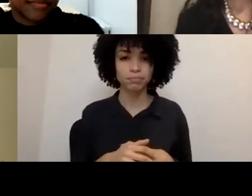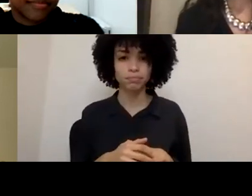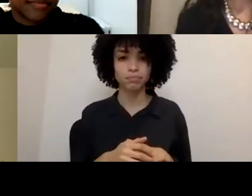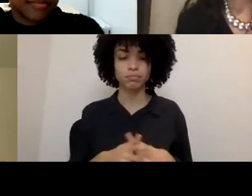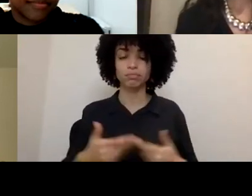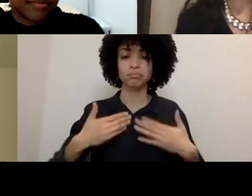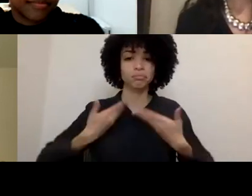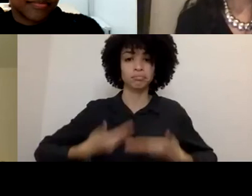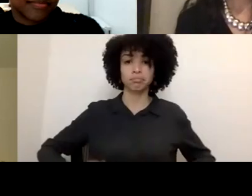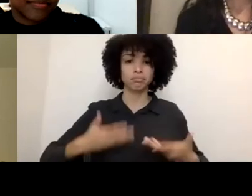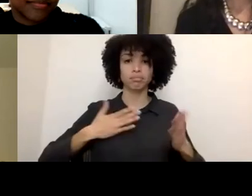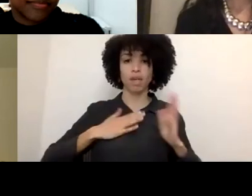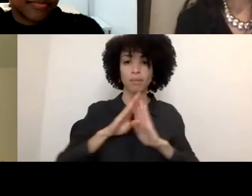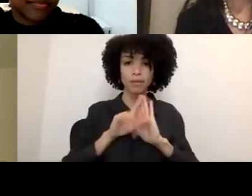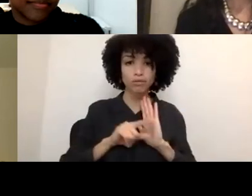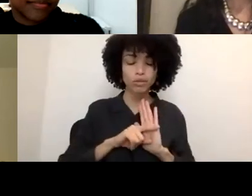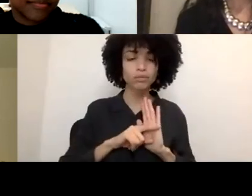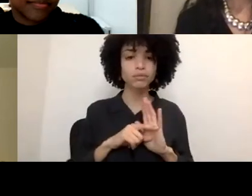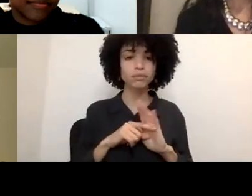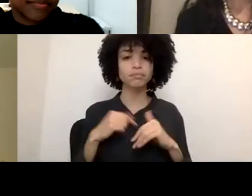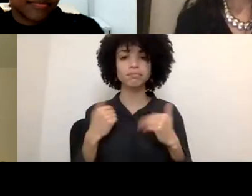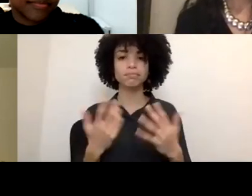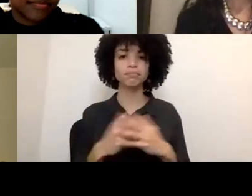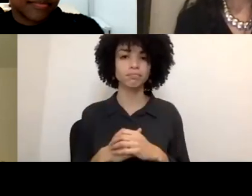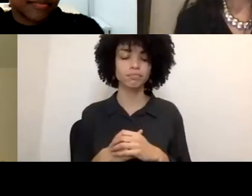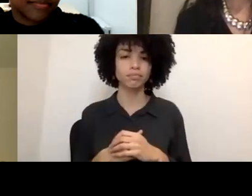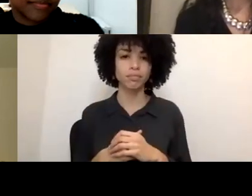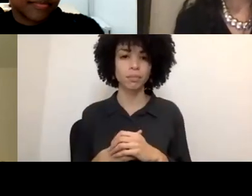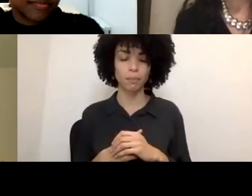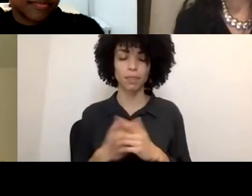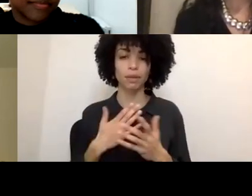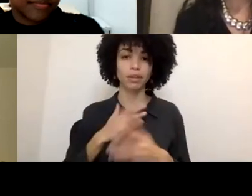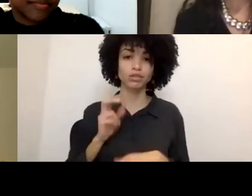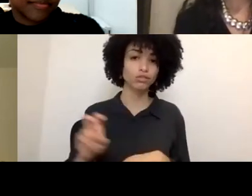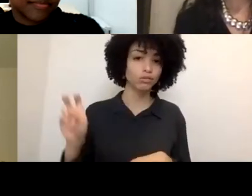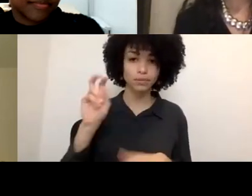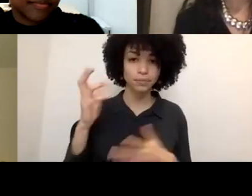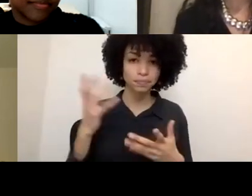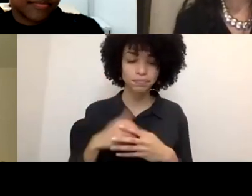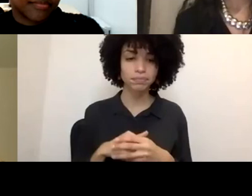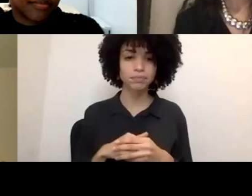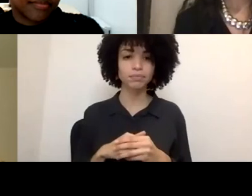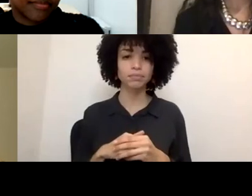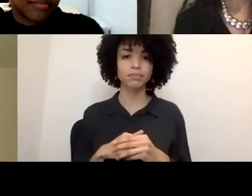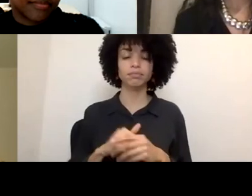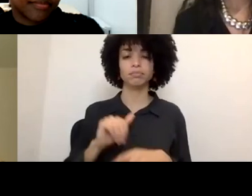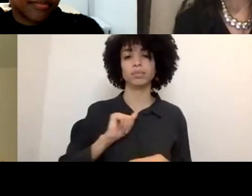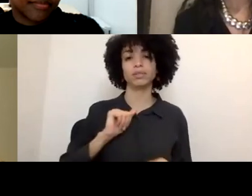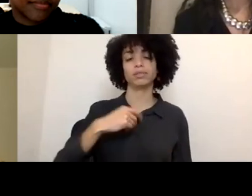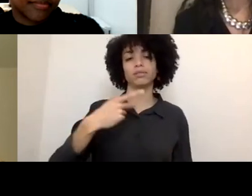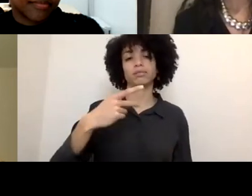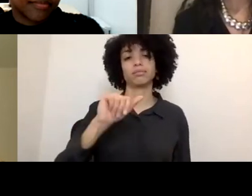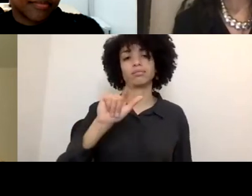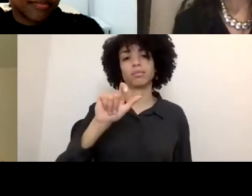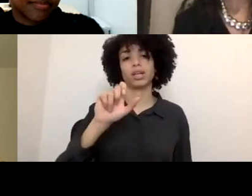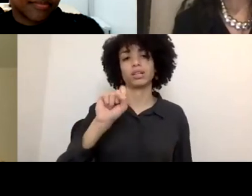my background and my sort of journey. I am Palestinian,